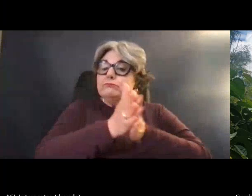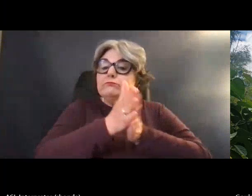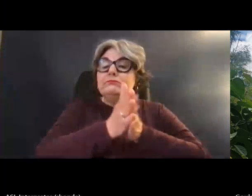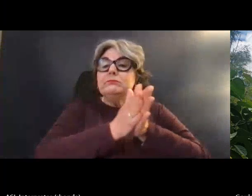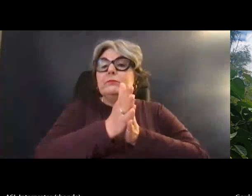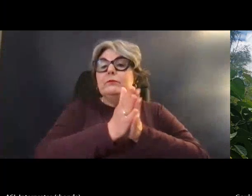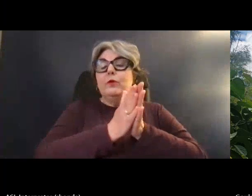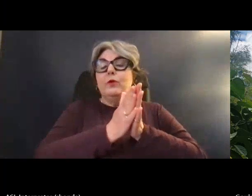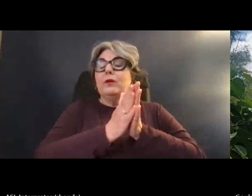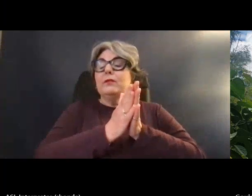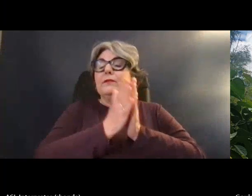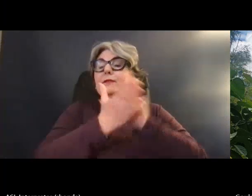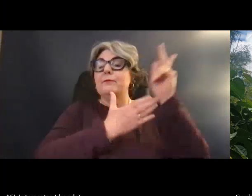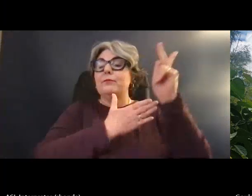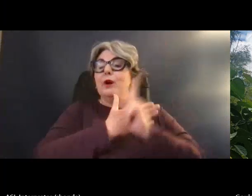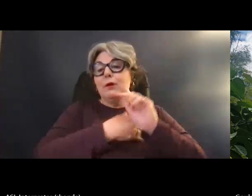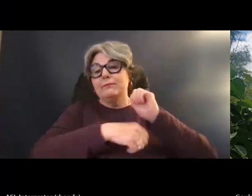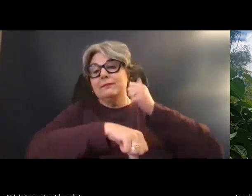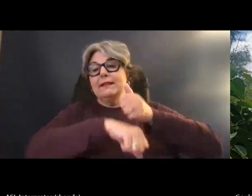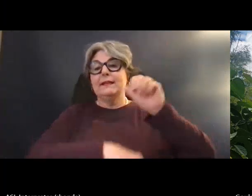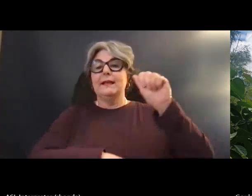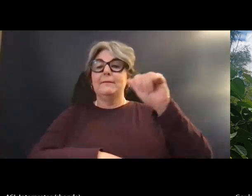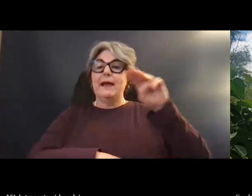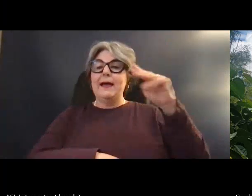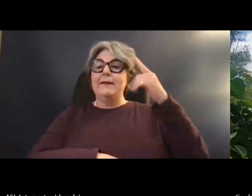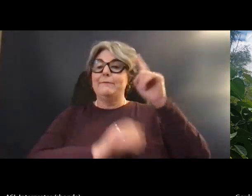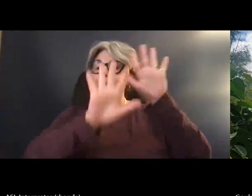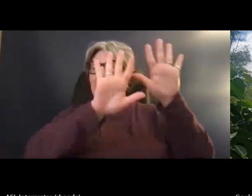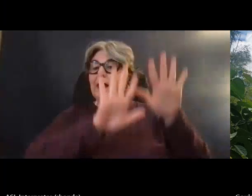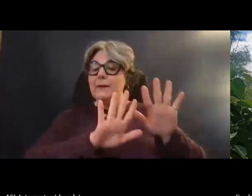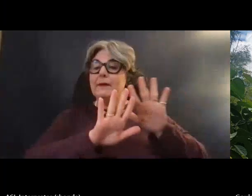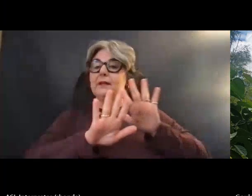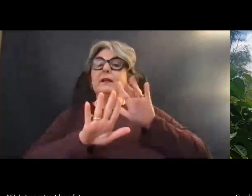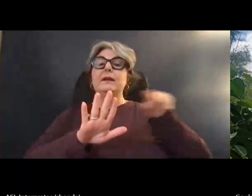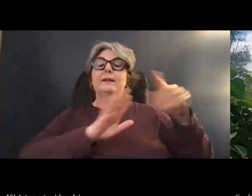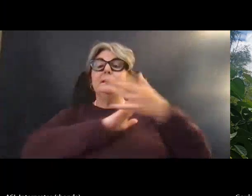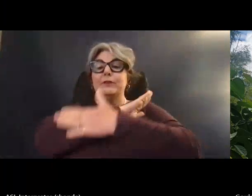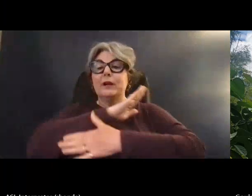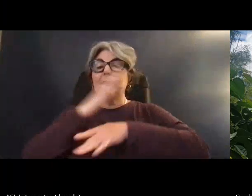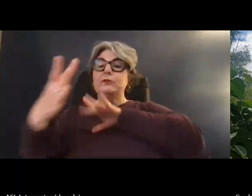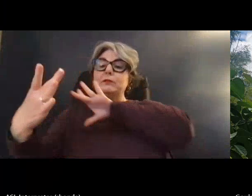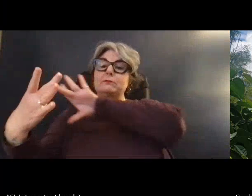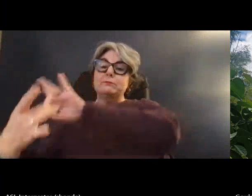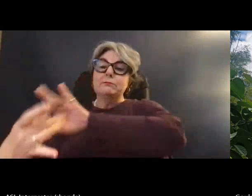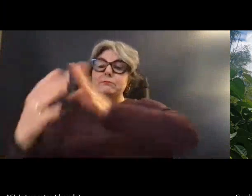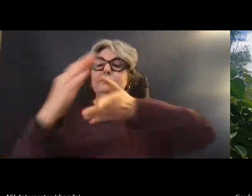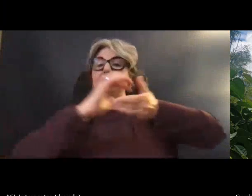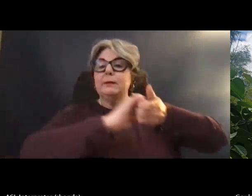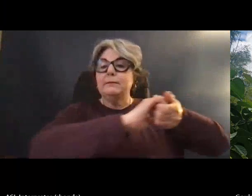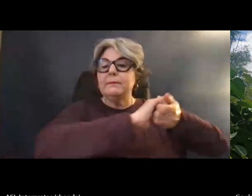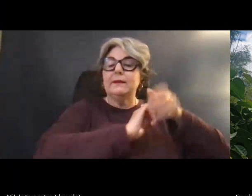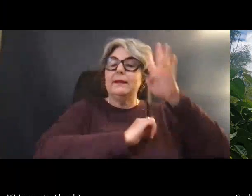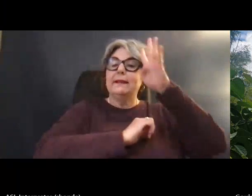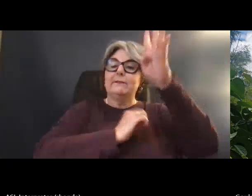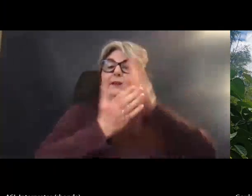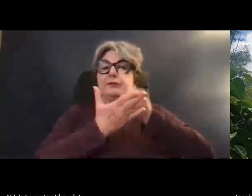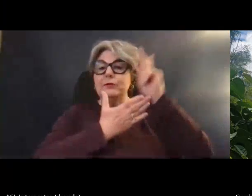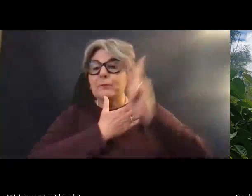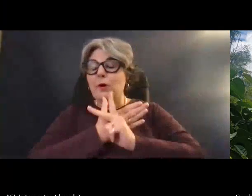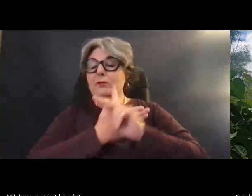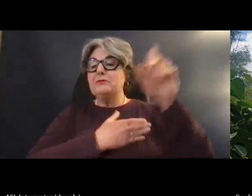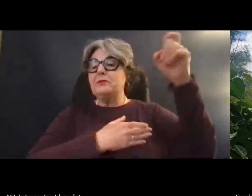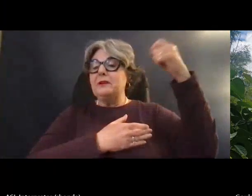Aim for Climate, as well as creating connections between our government partners, our innovation sprint partners, and our